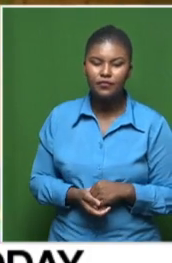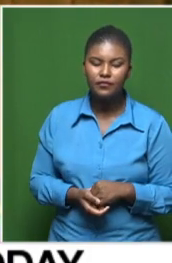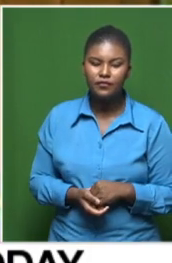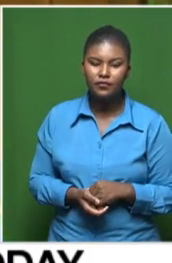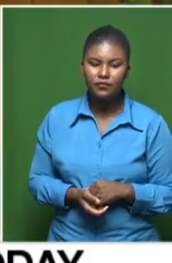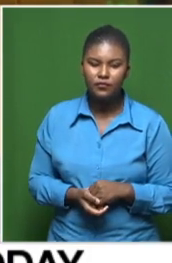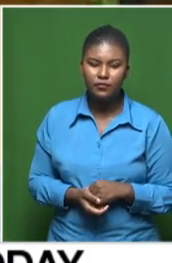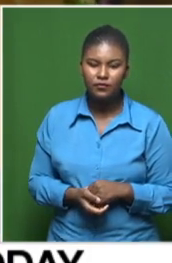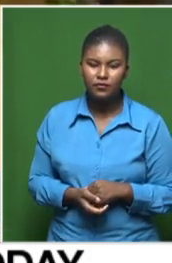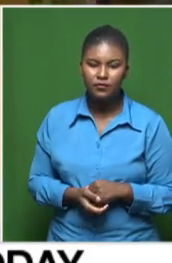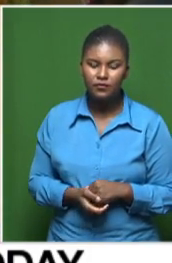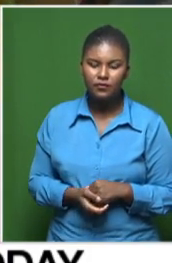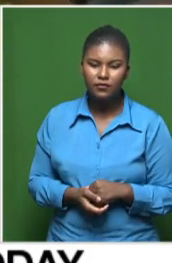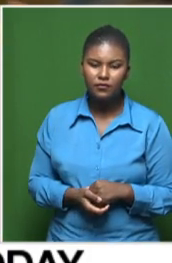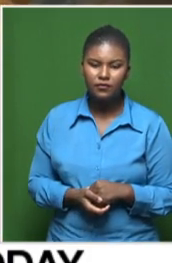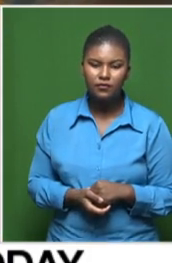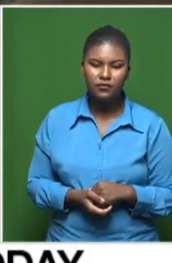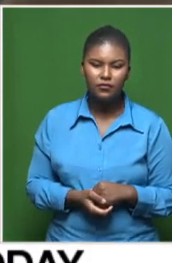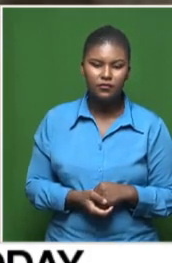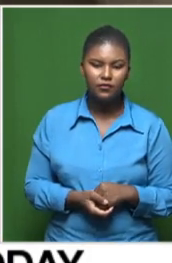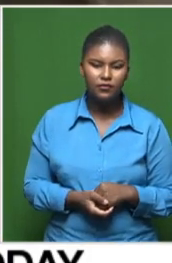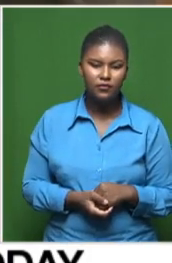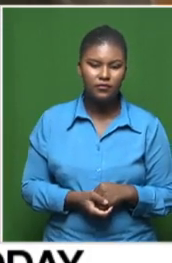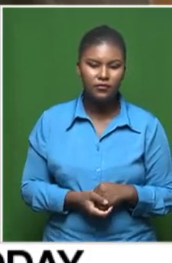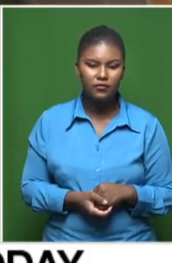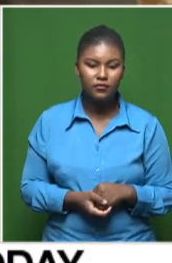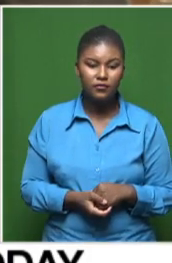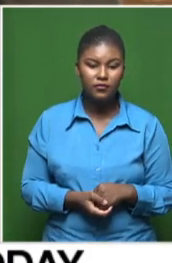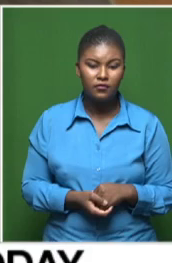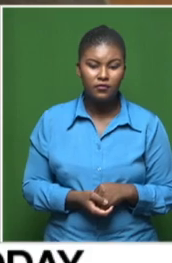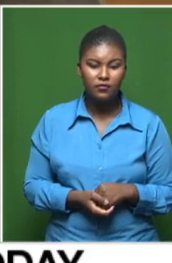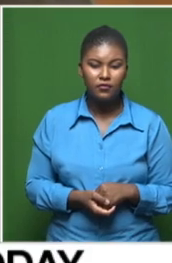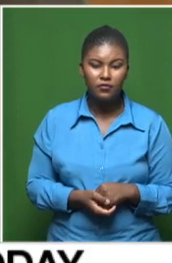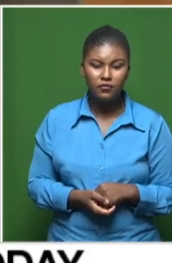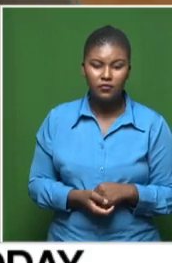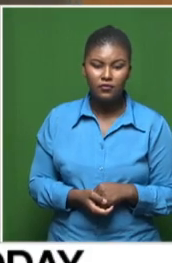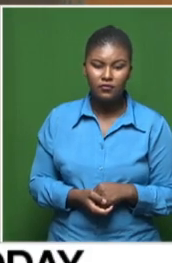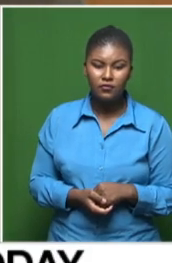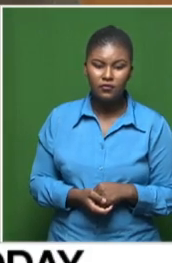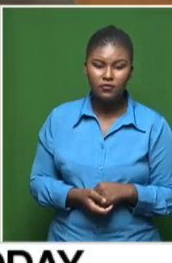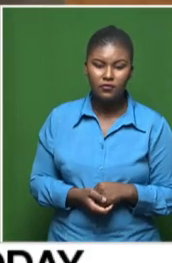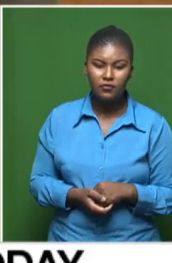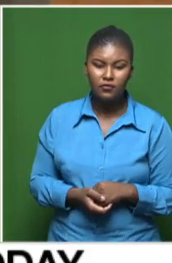So now that the college is being consistently